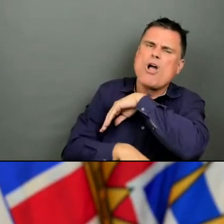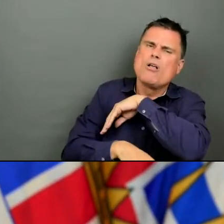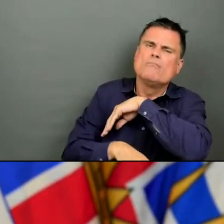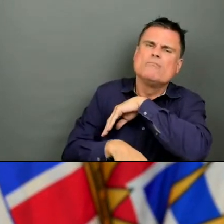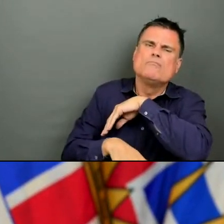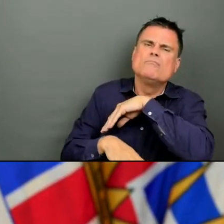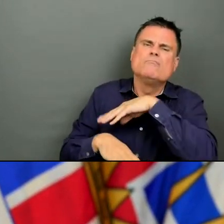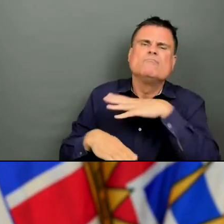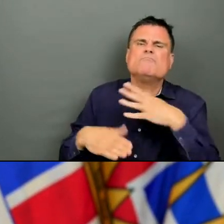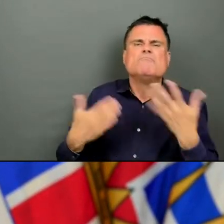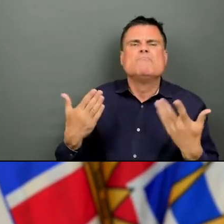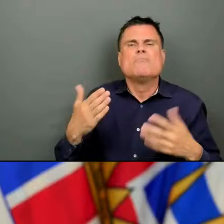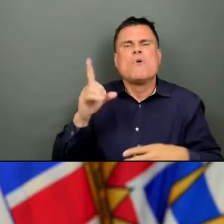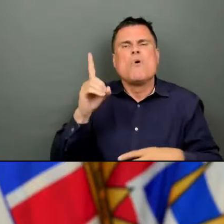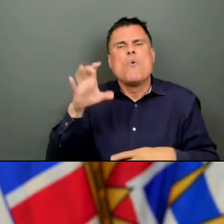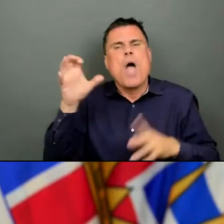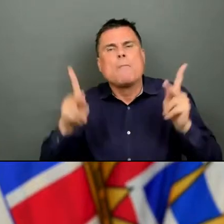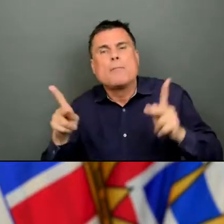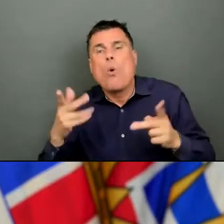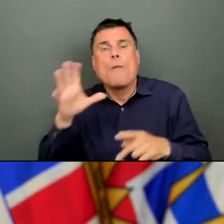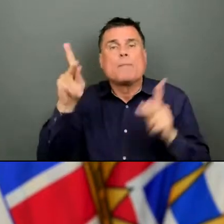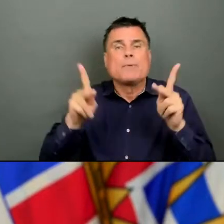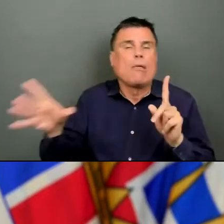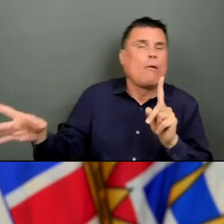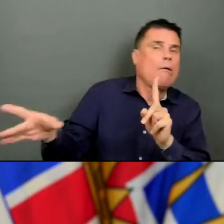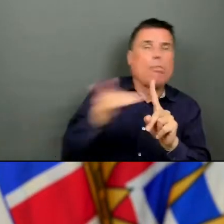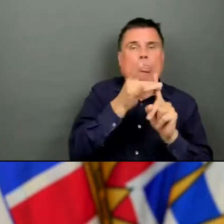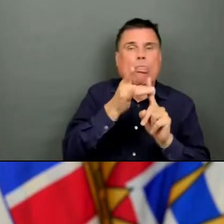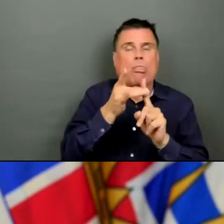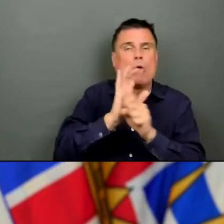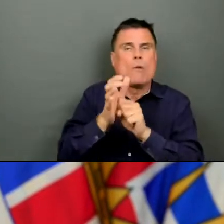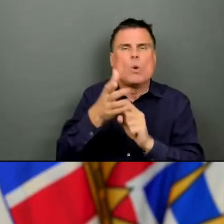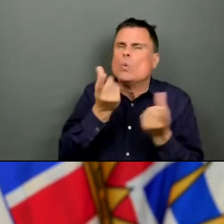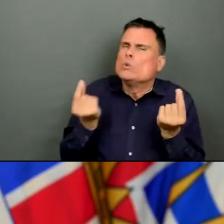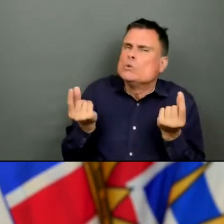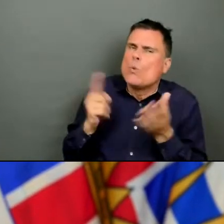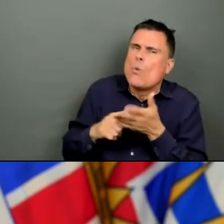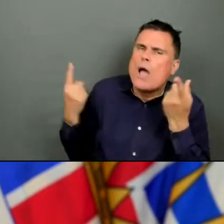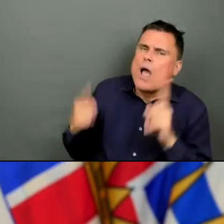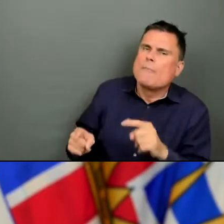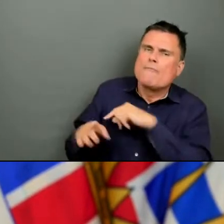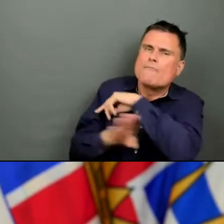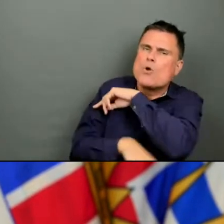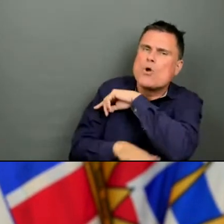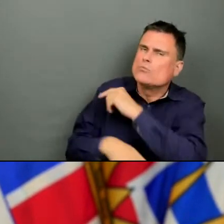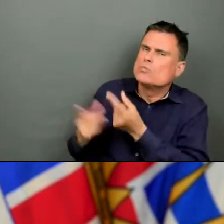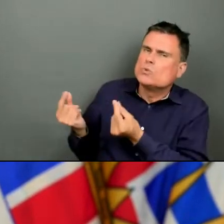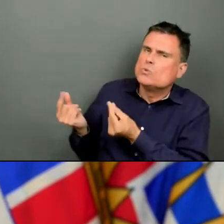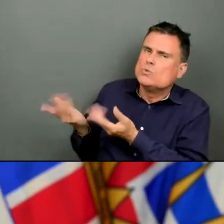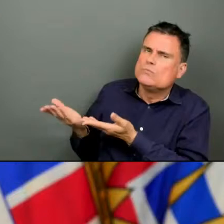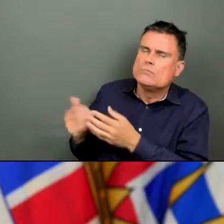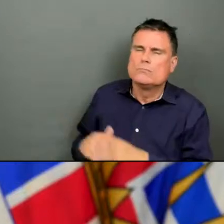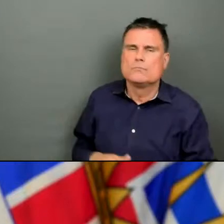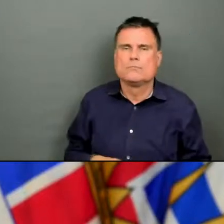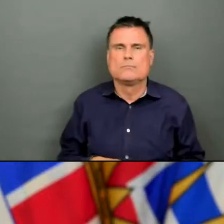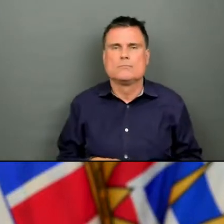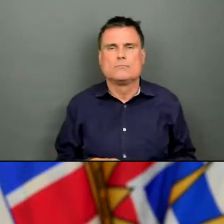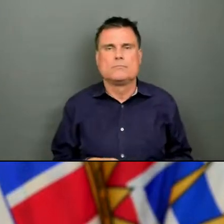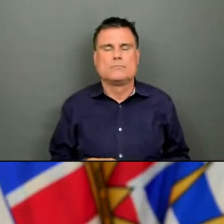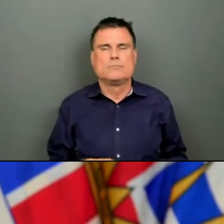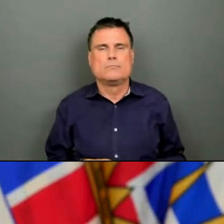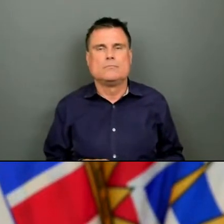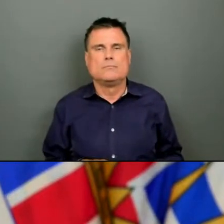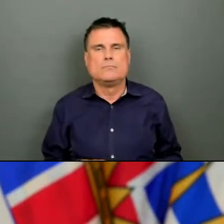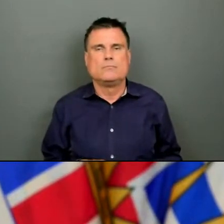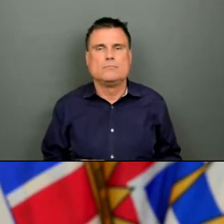And how will management of the pandemic change, practically speaking, on a provincial level? Yeah, so from